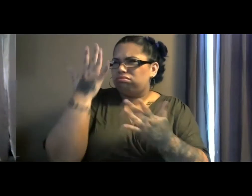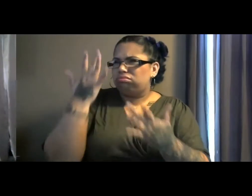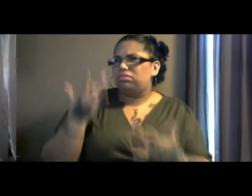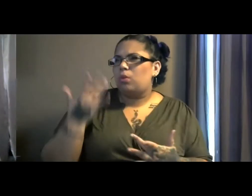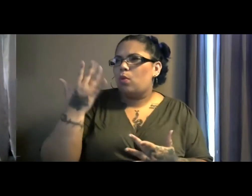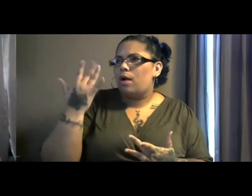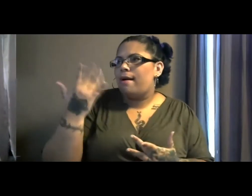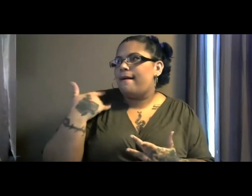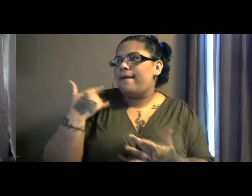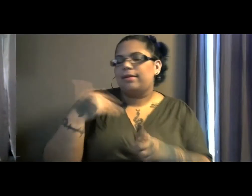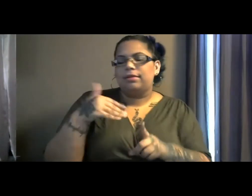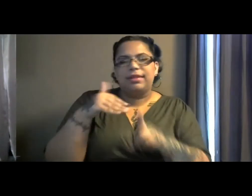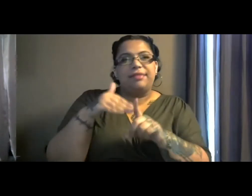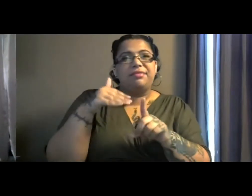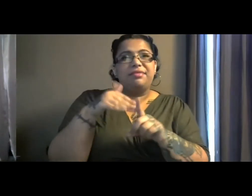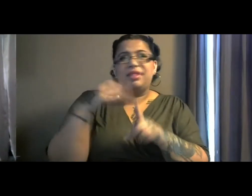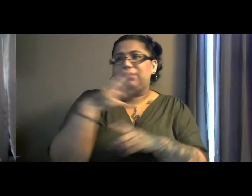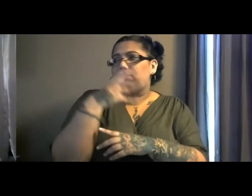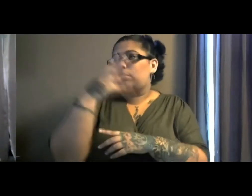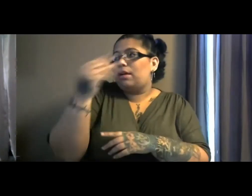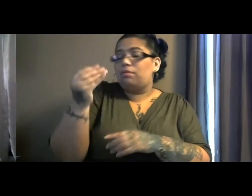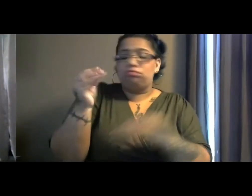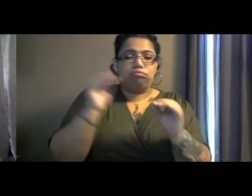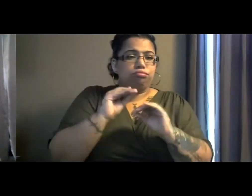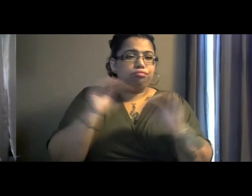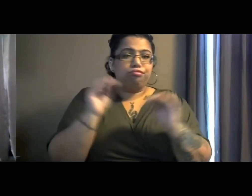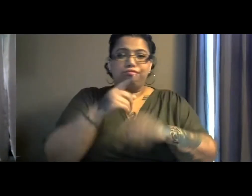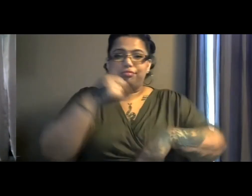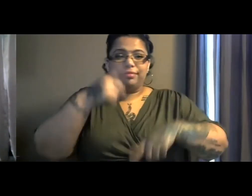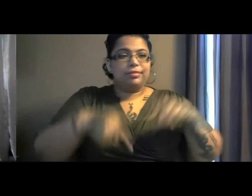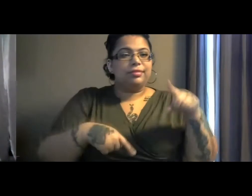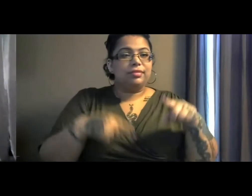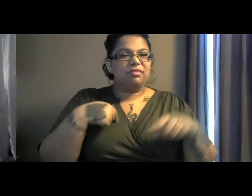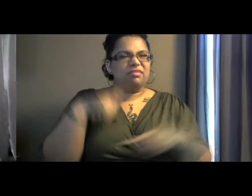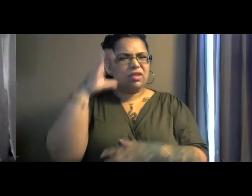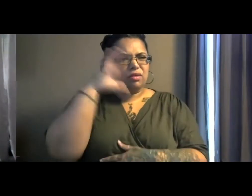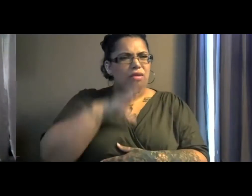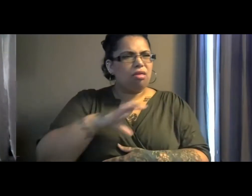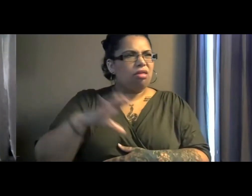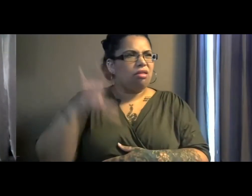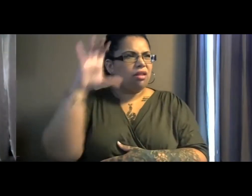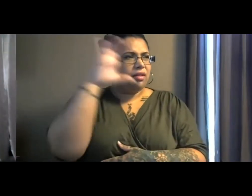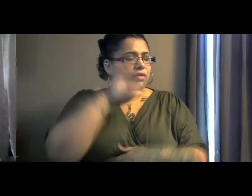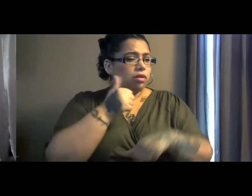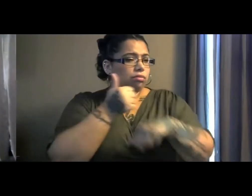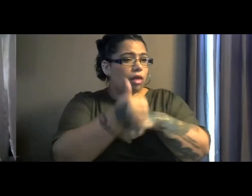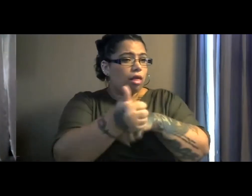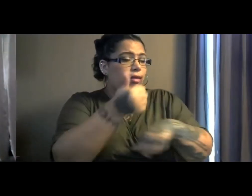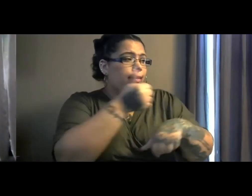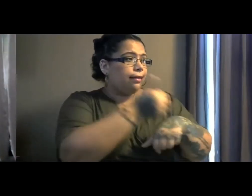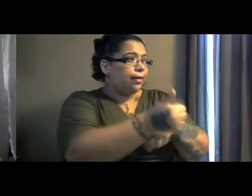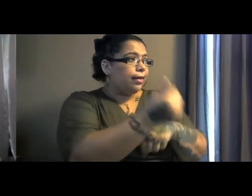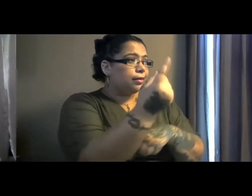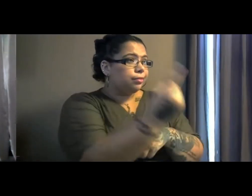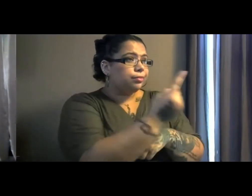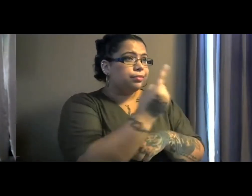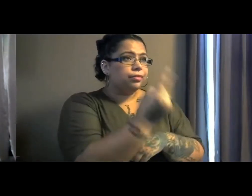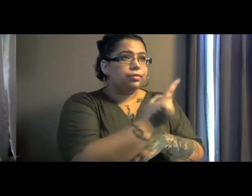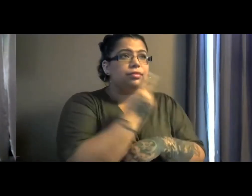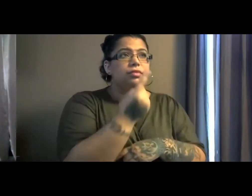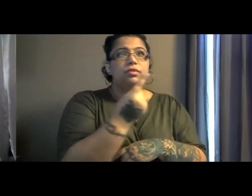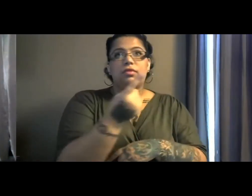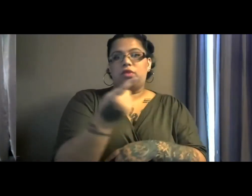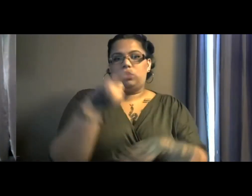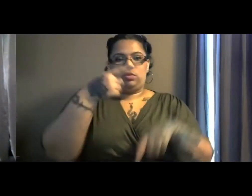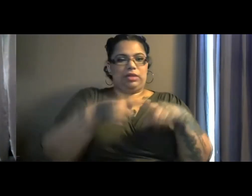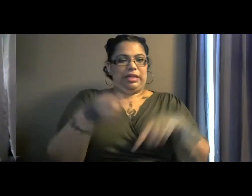convince yourself there's no way out. Are you looking for someone to blame? Blind to the part you play in this